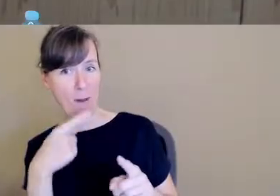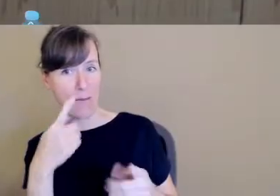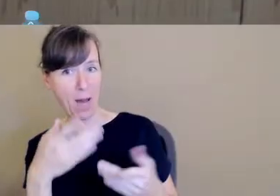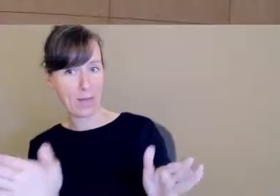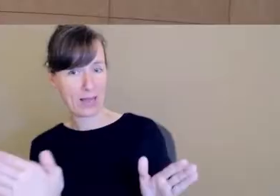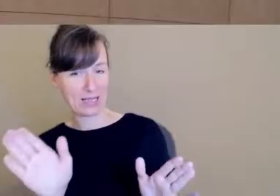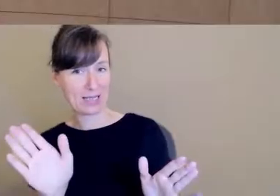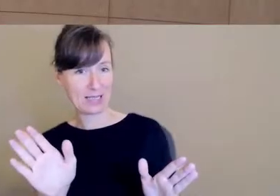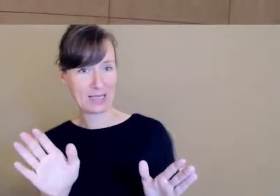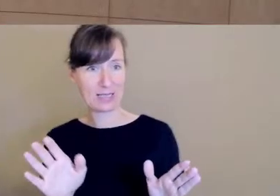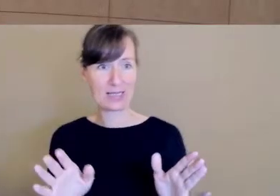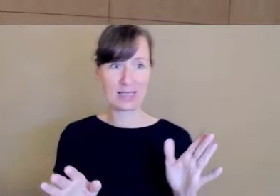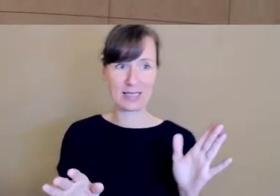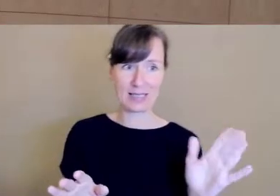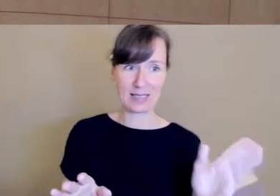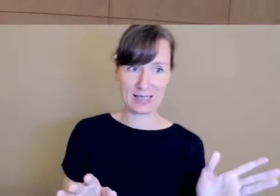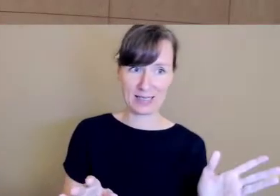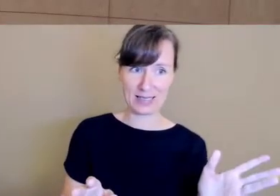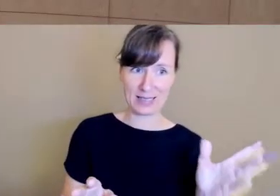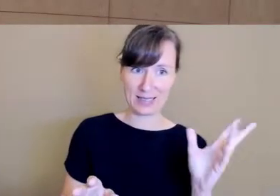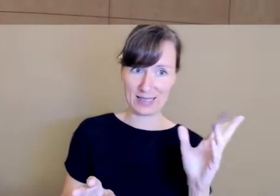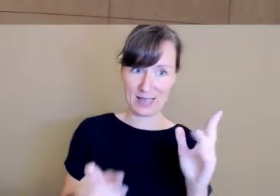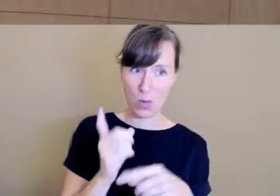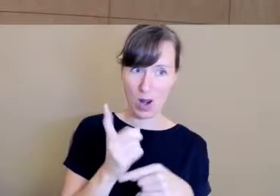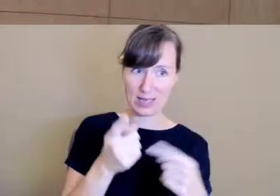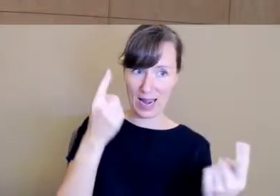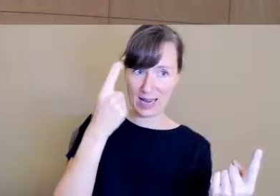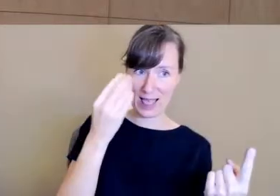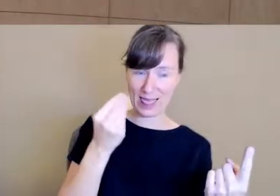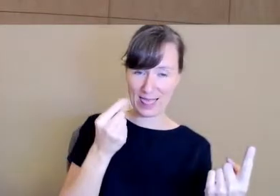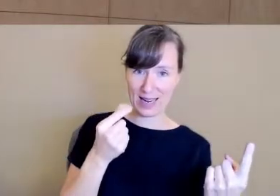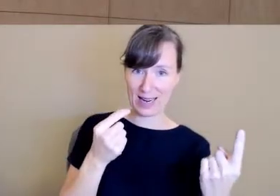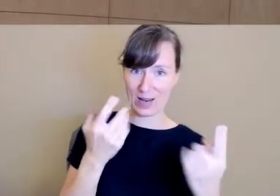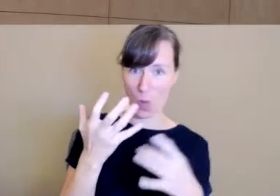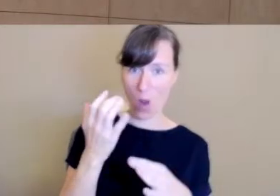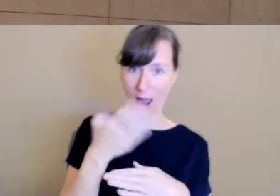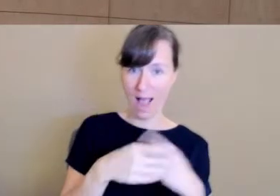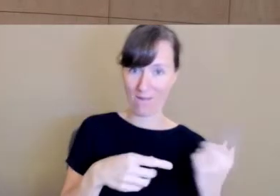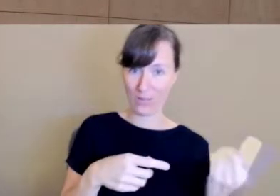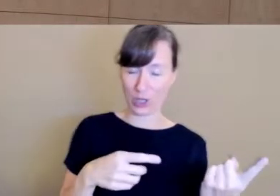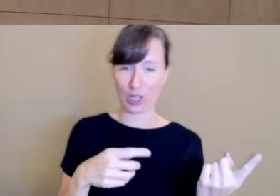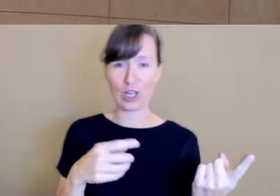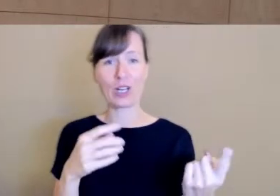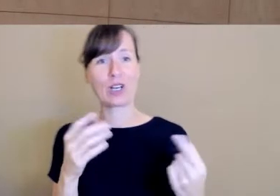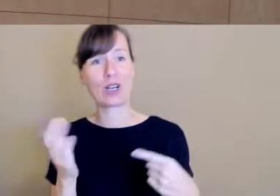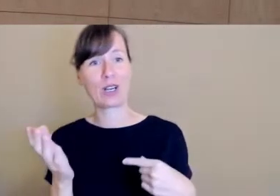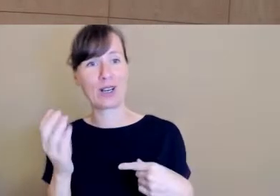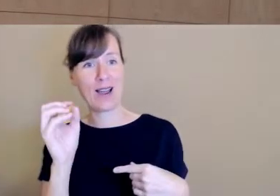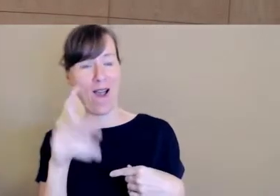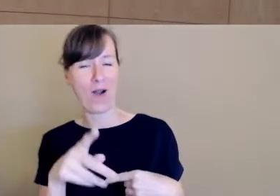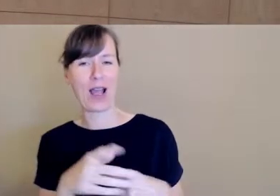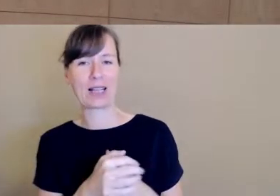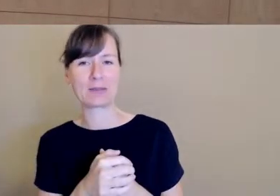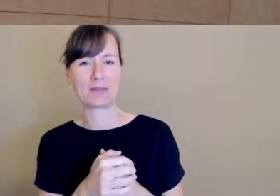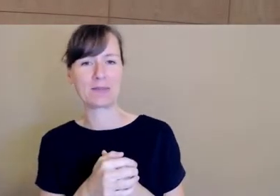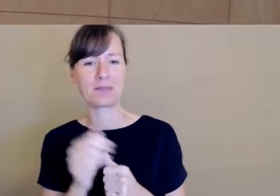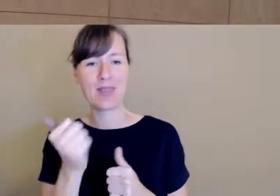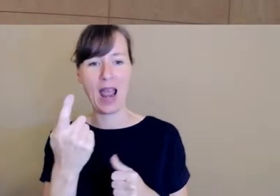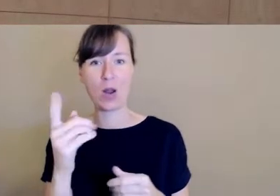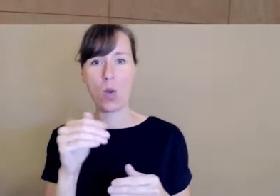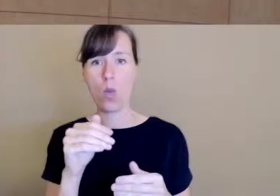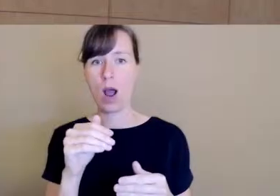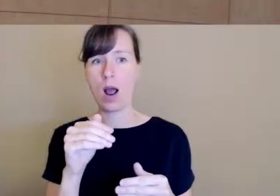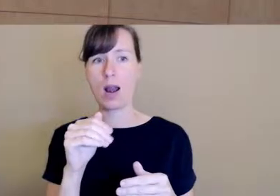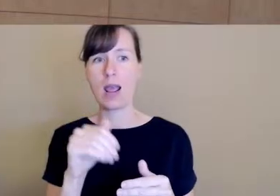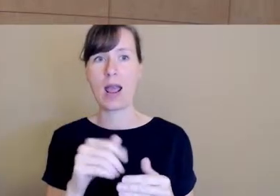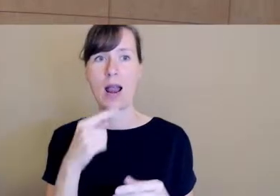think. No? You want to come in after? Sure, we'll see if we have time now. All right. Does anyone on the public wish